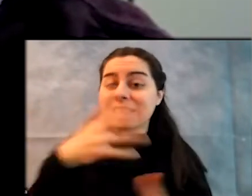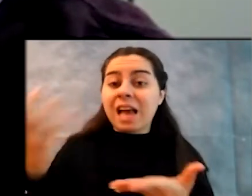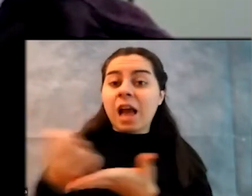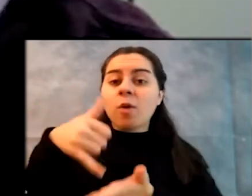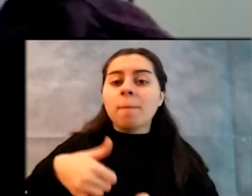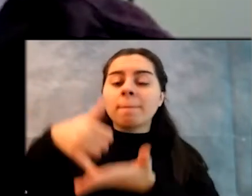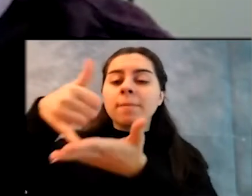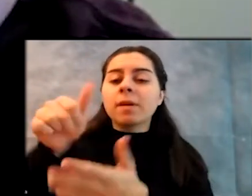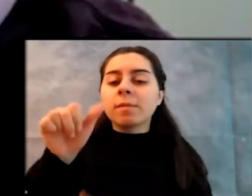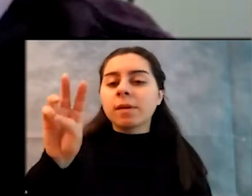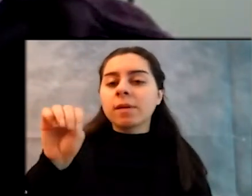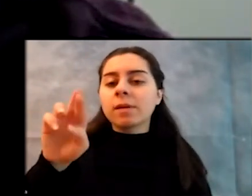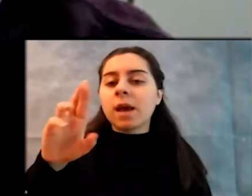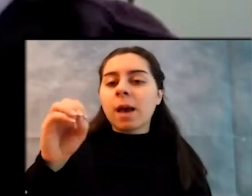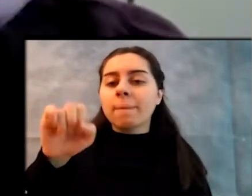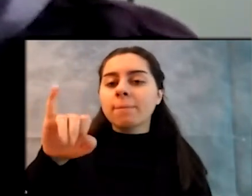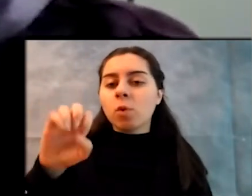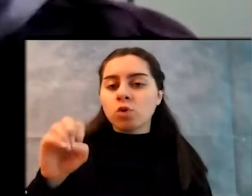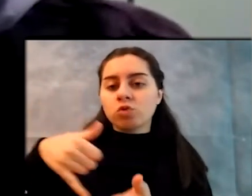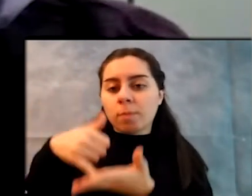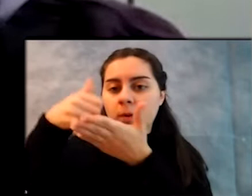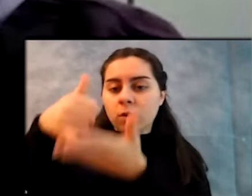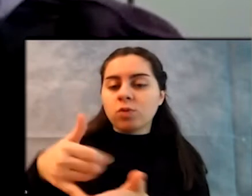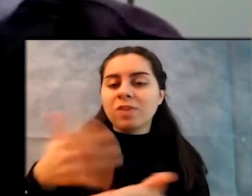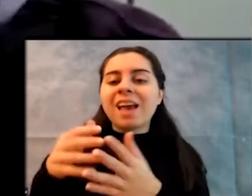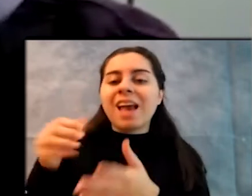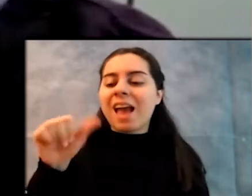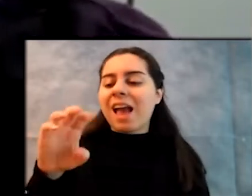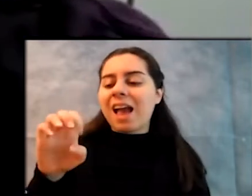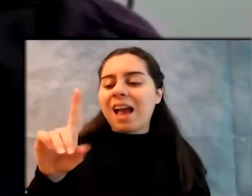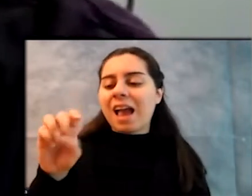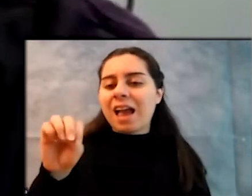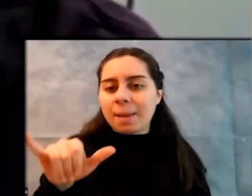the Academy of American Poets.